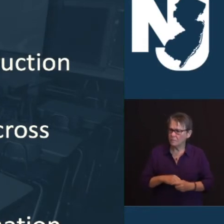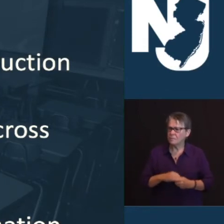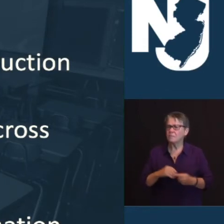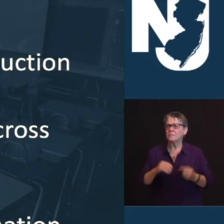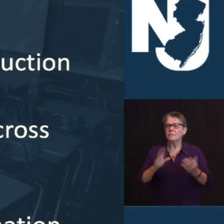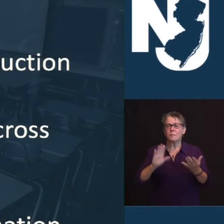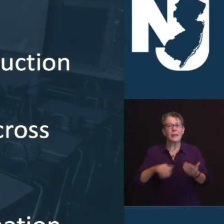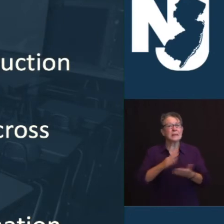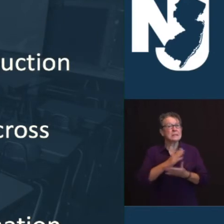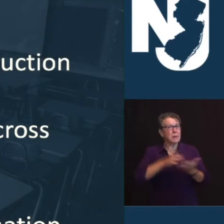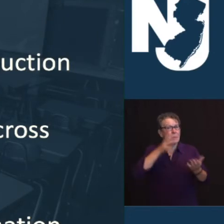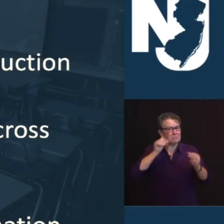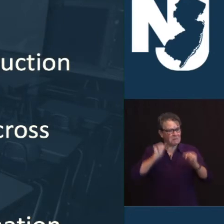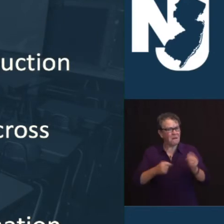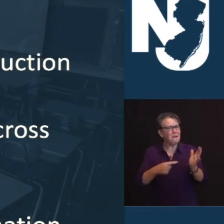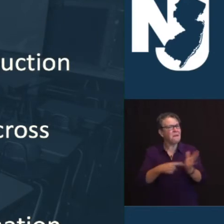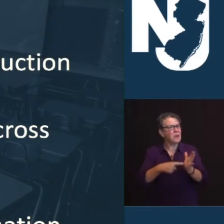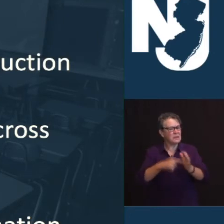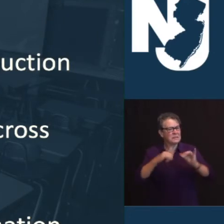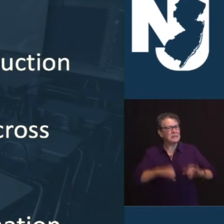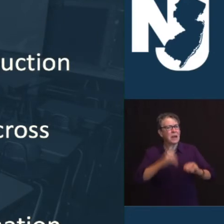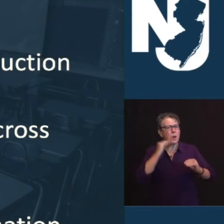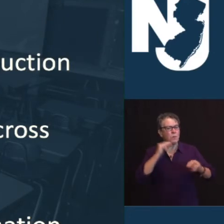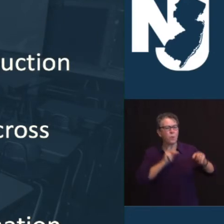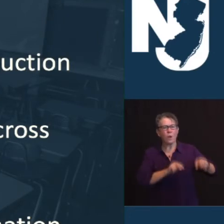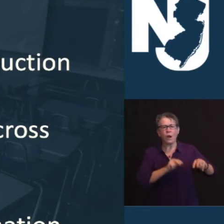by the way, for those schools which remain either all